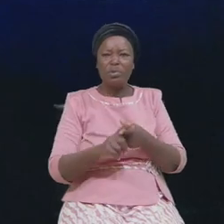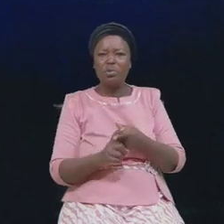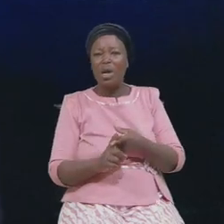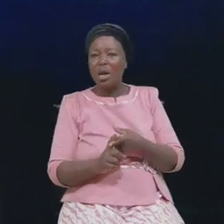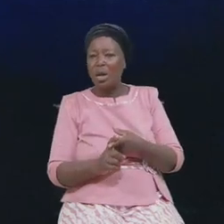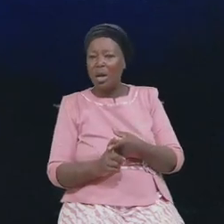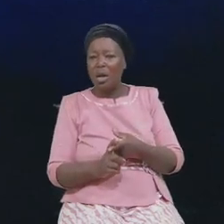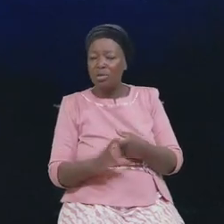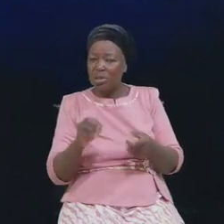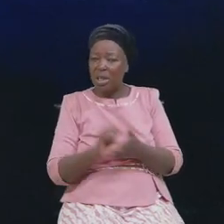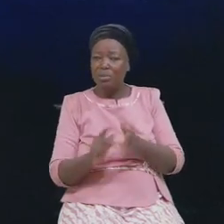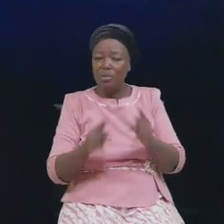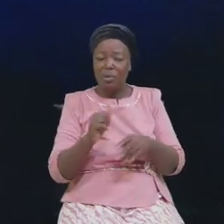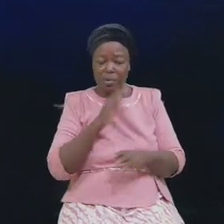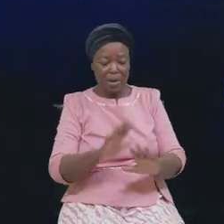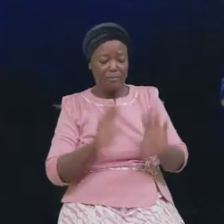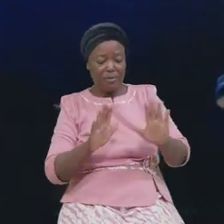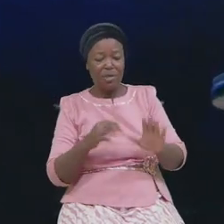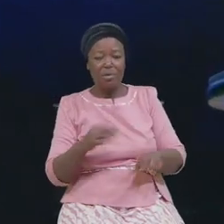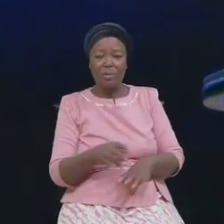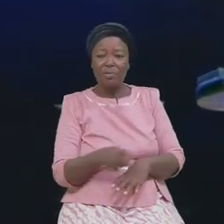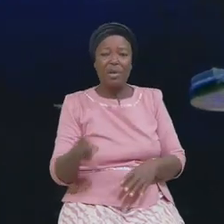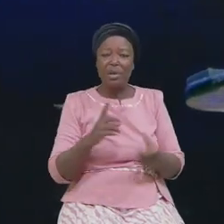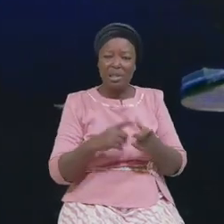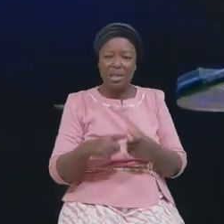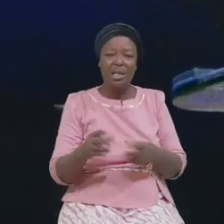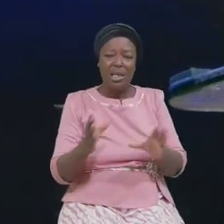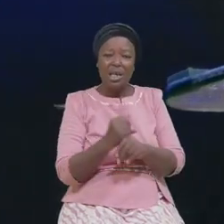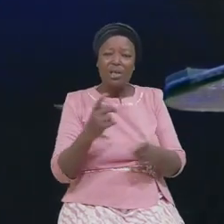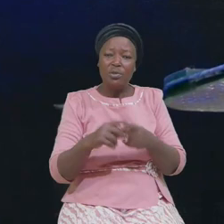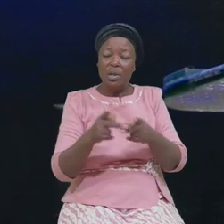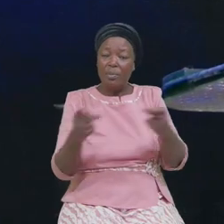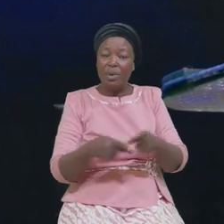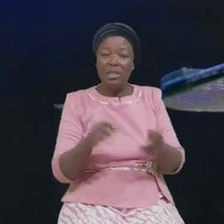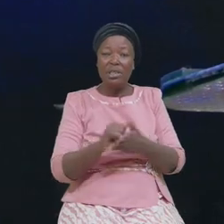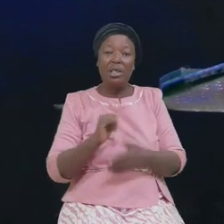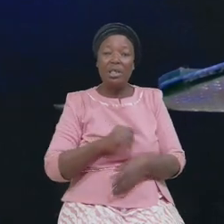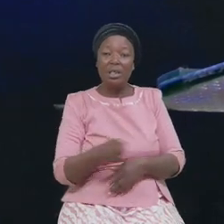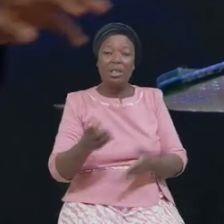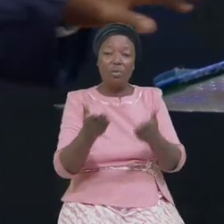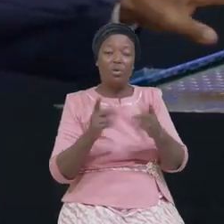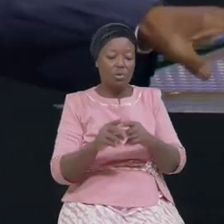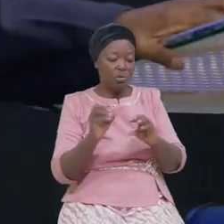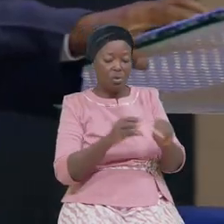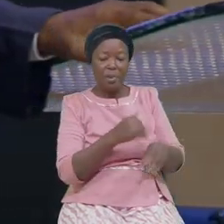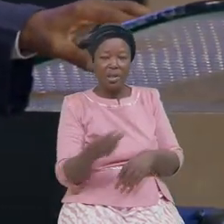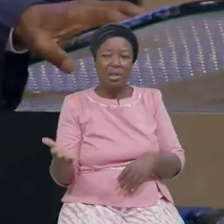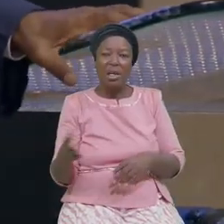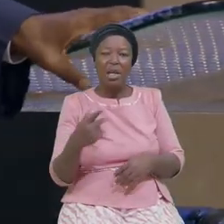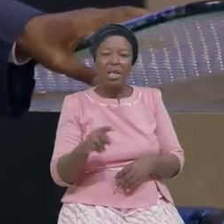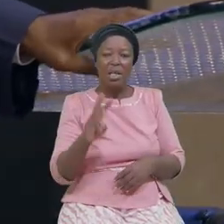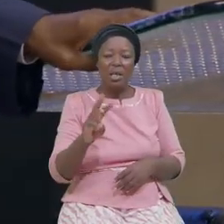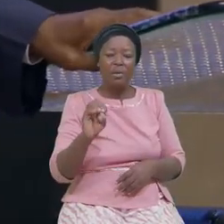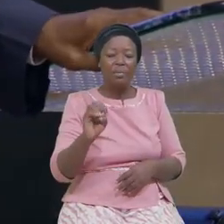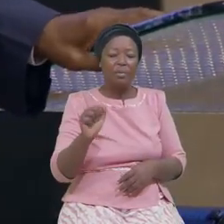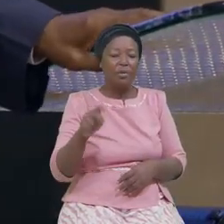that they even be afraid to get to the people place they're going to drop anything. The weapon of